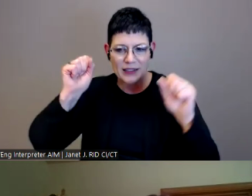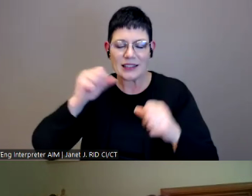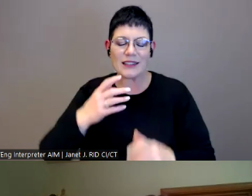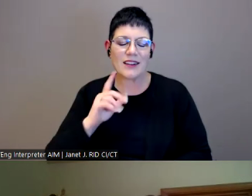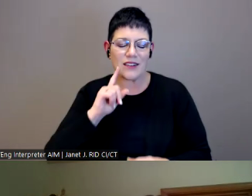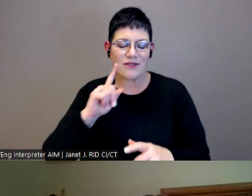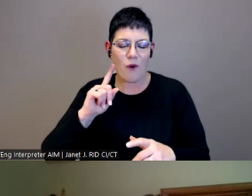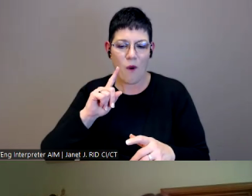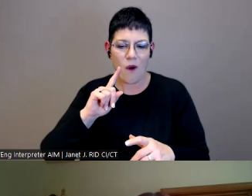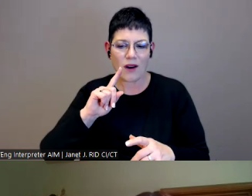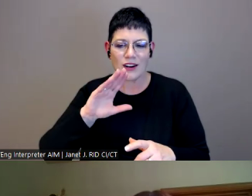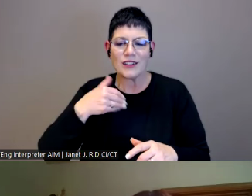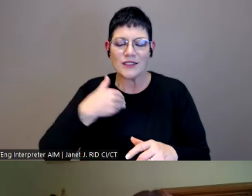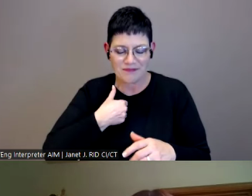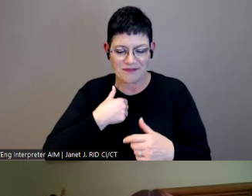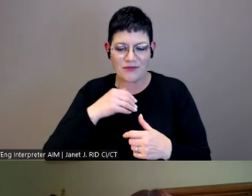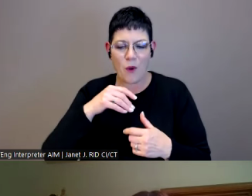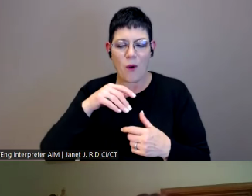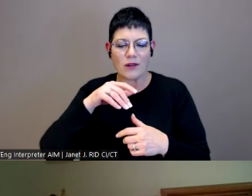Experiences, LLC.